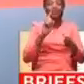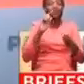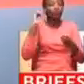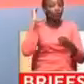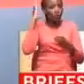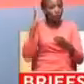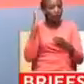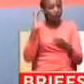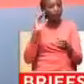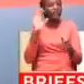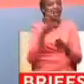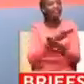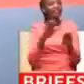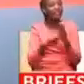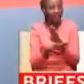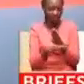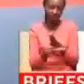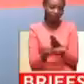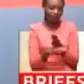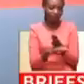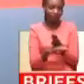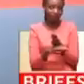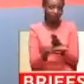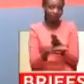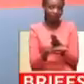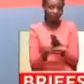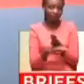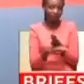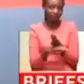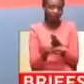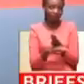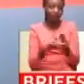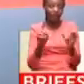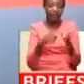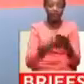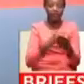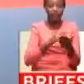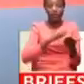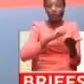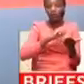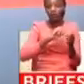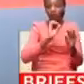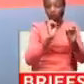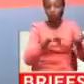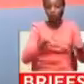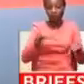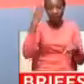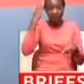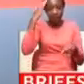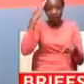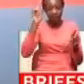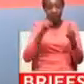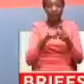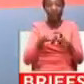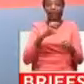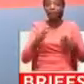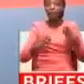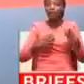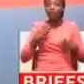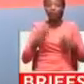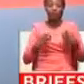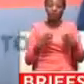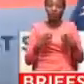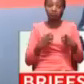integrity, you're losing a portion of your soul. So you lose a portion of your mind, your will, and your emotions. That's why somebody like Britney